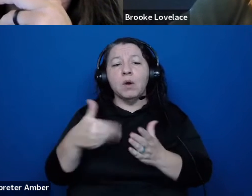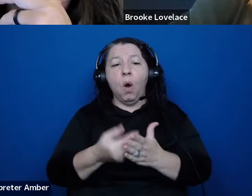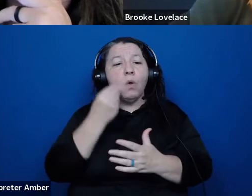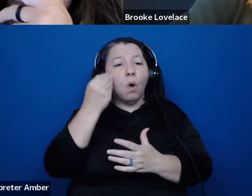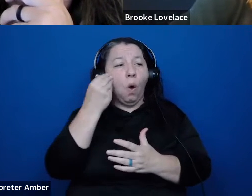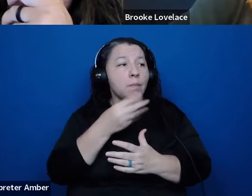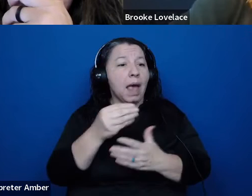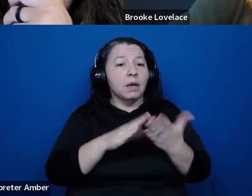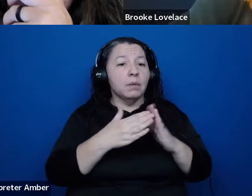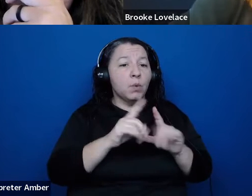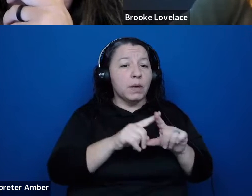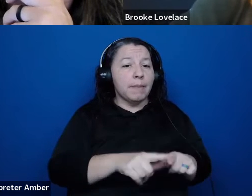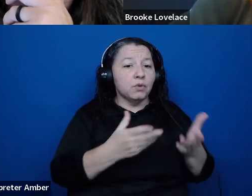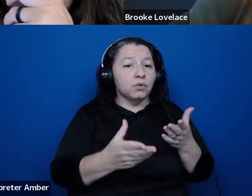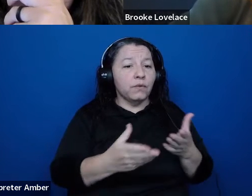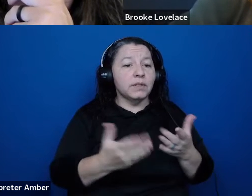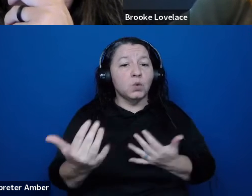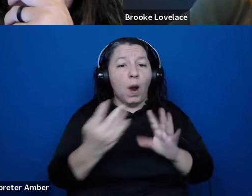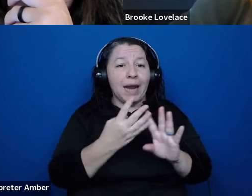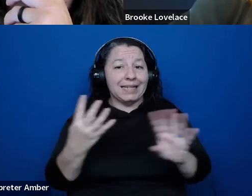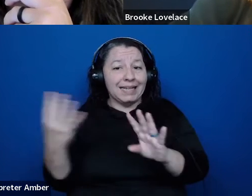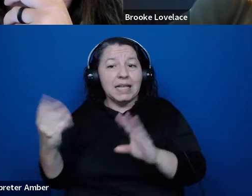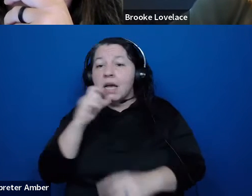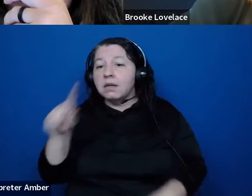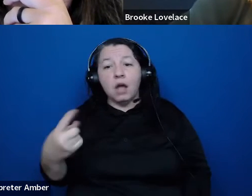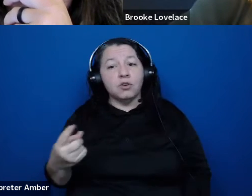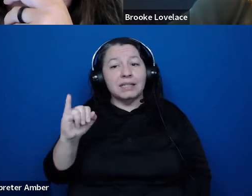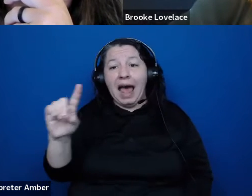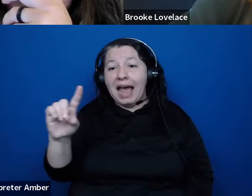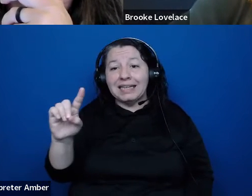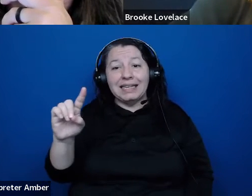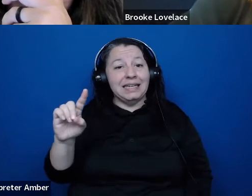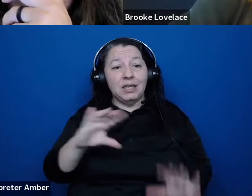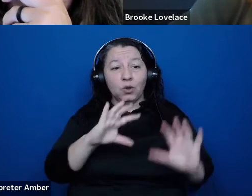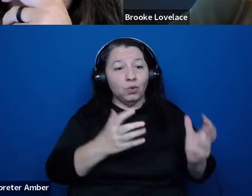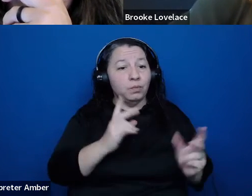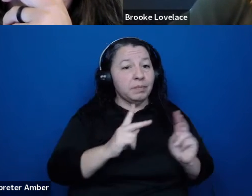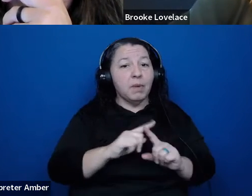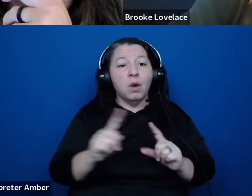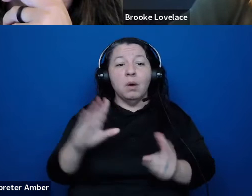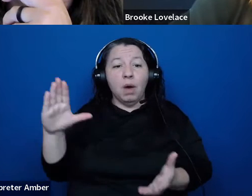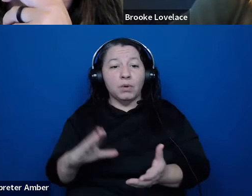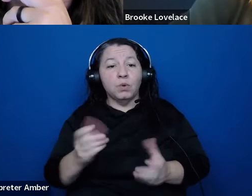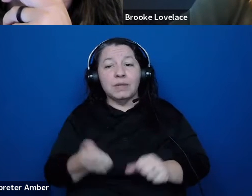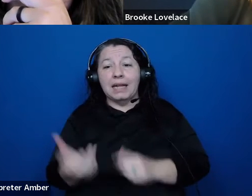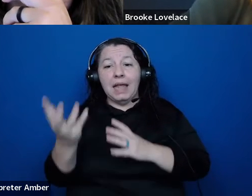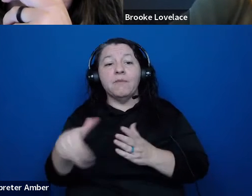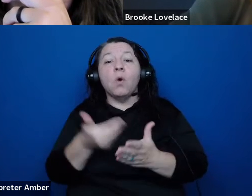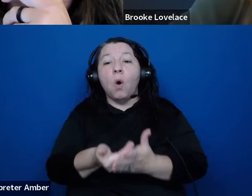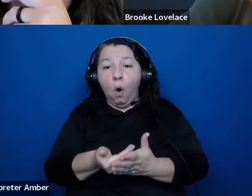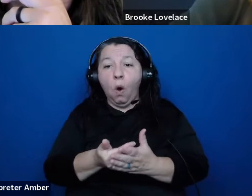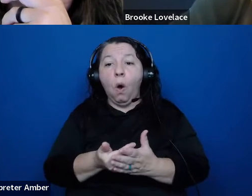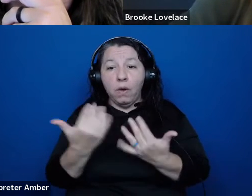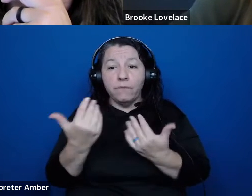community-based services waiting lists. So not just the ID population, but reduce and eliminate for all of those waiting list